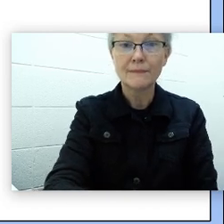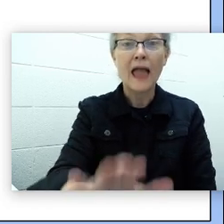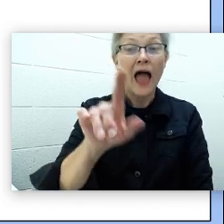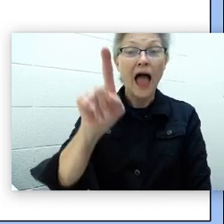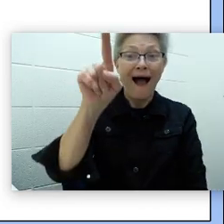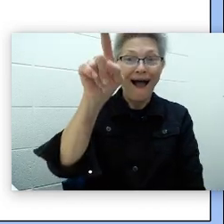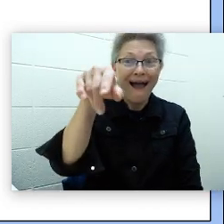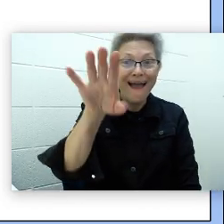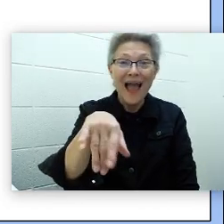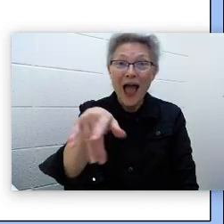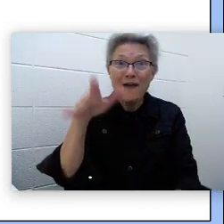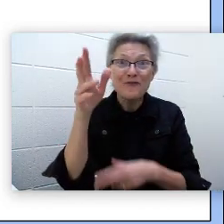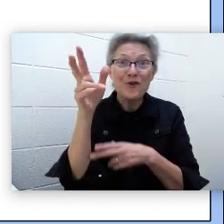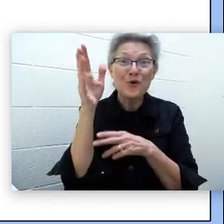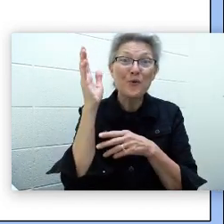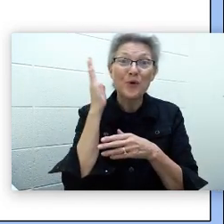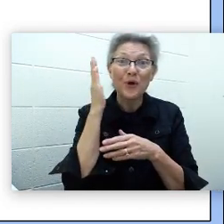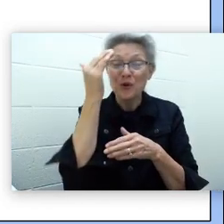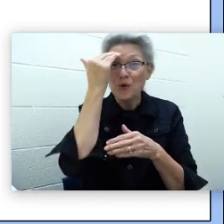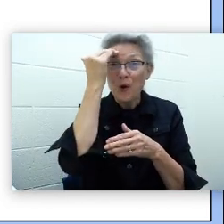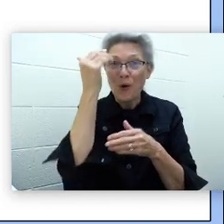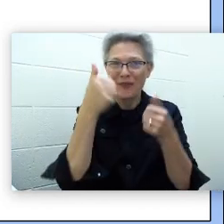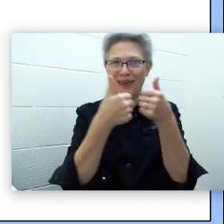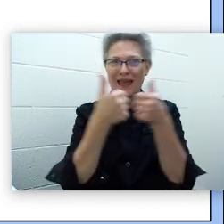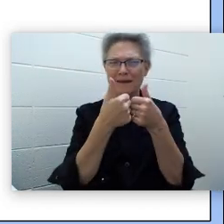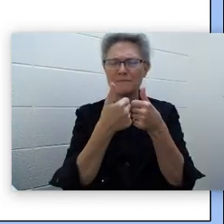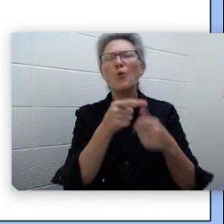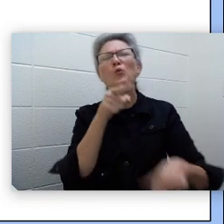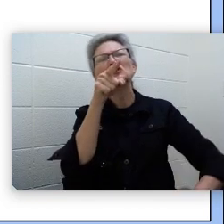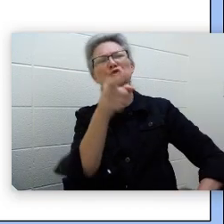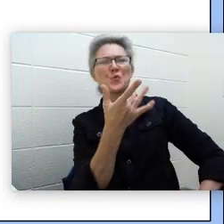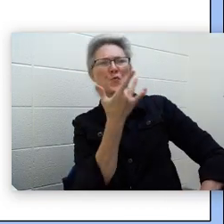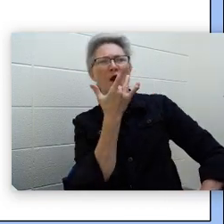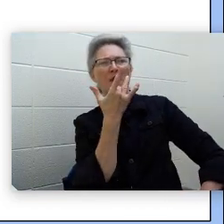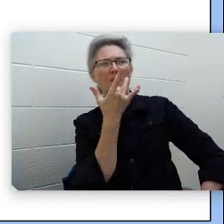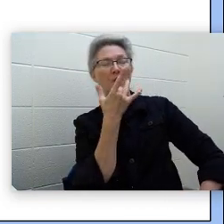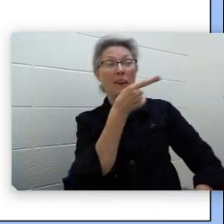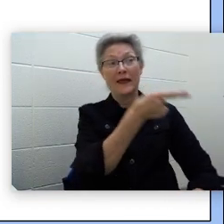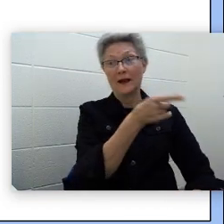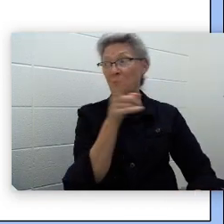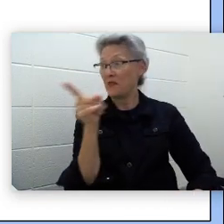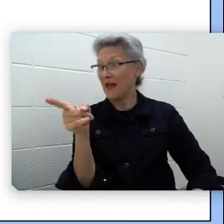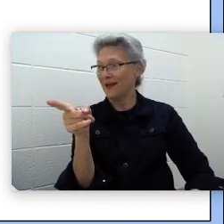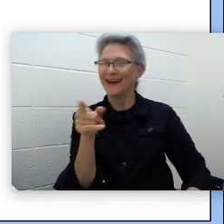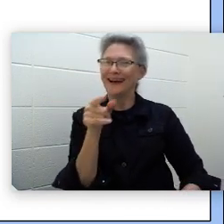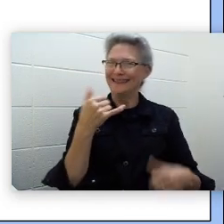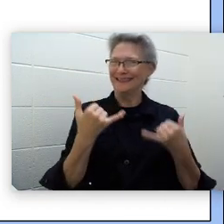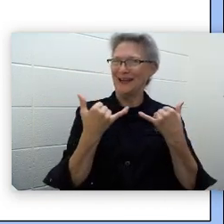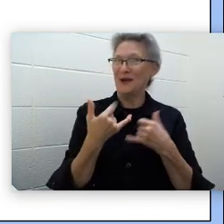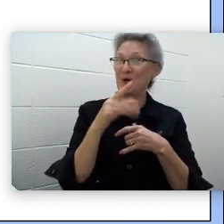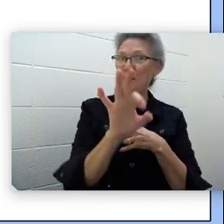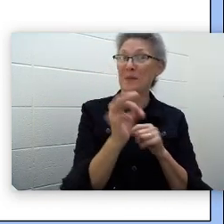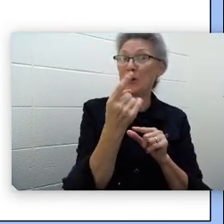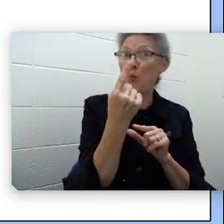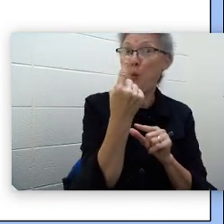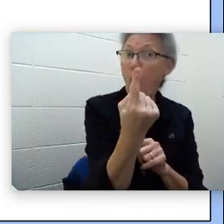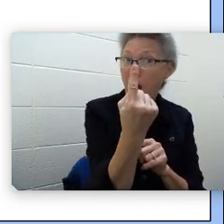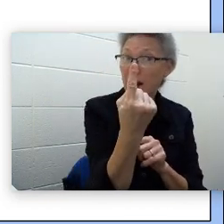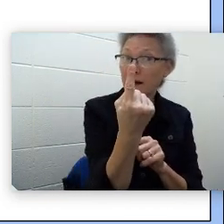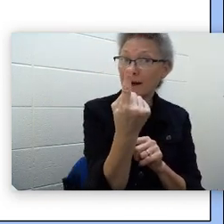Have you ever heard of the game Would You Rather? Today, you will pick one Would You Rather question and write out your